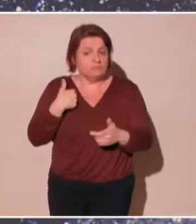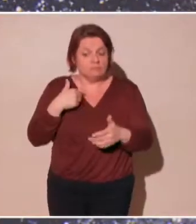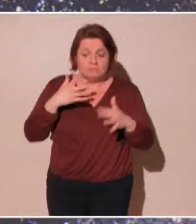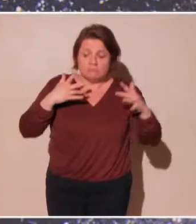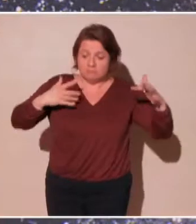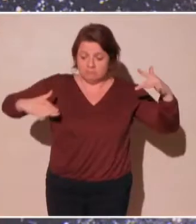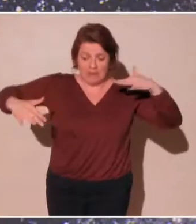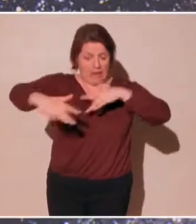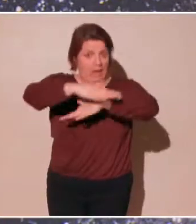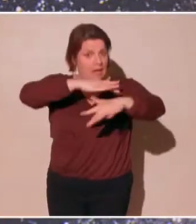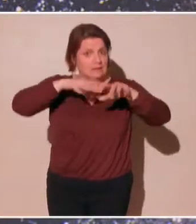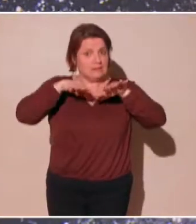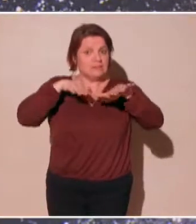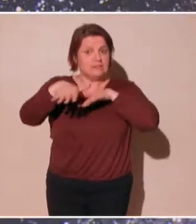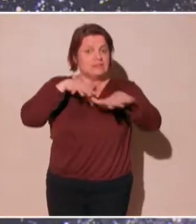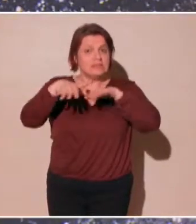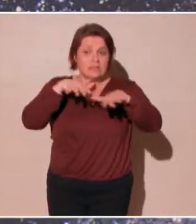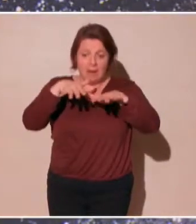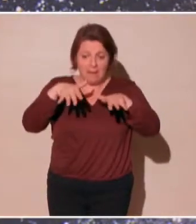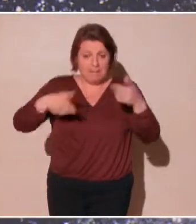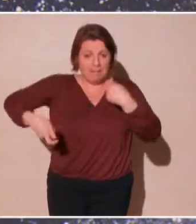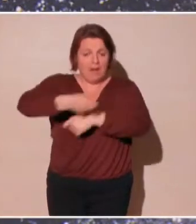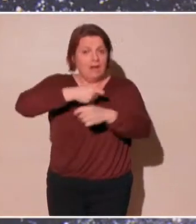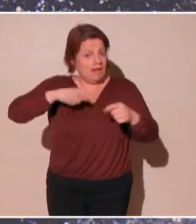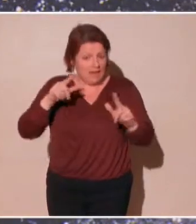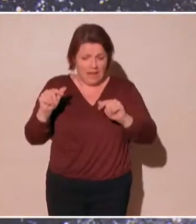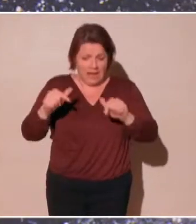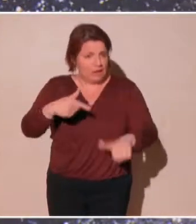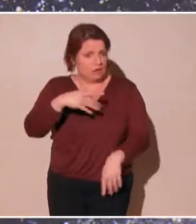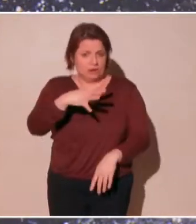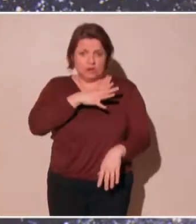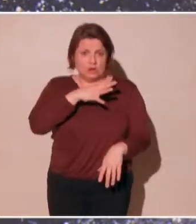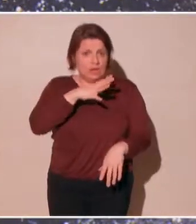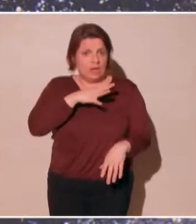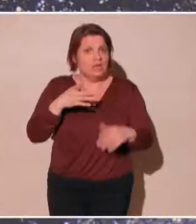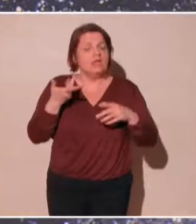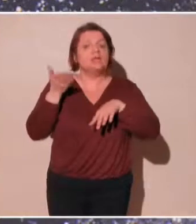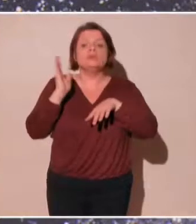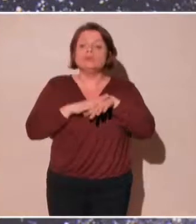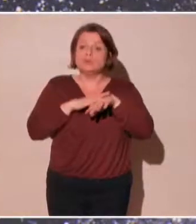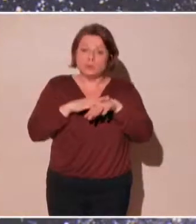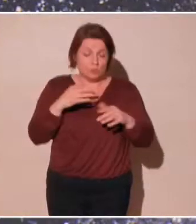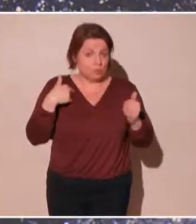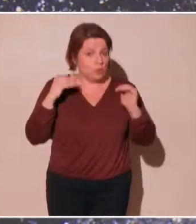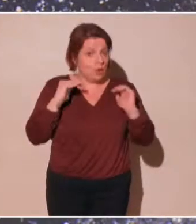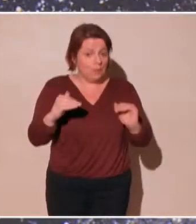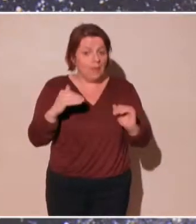we have that knowledge. That ecosystem exists already in France. And in fact, it has already